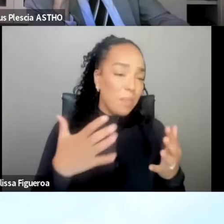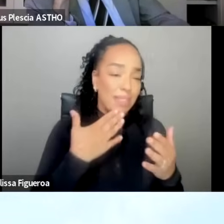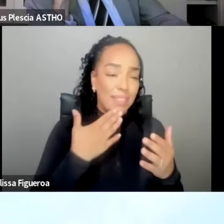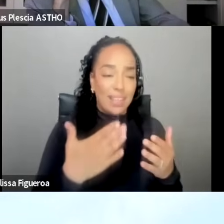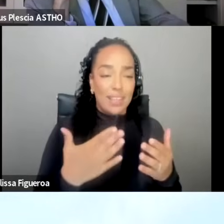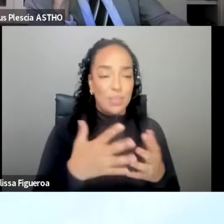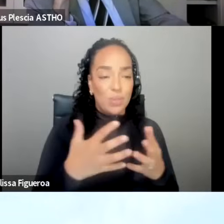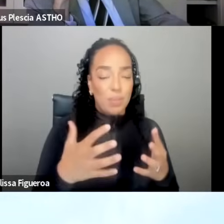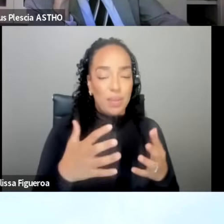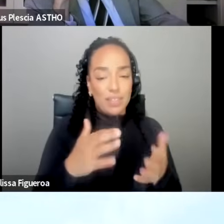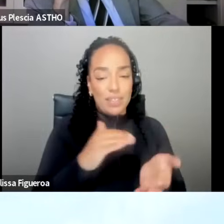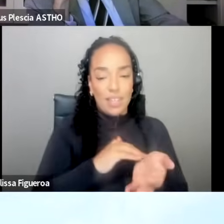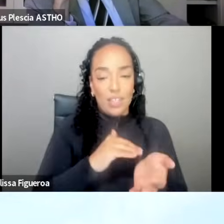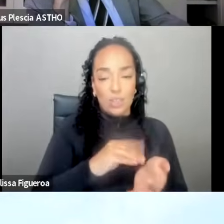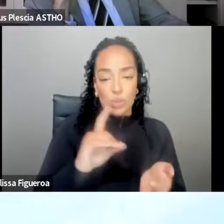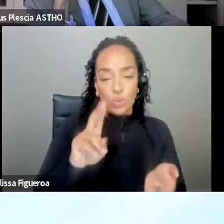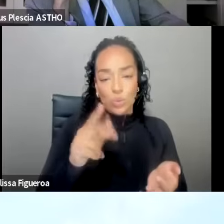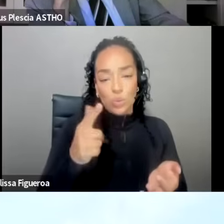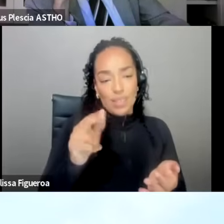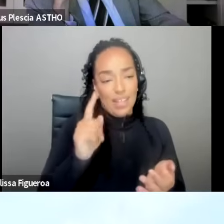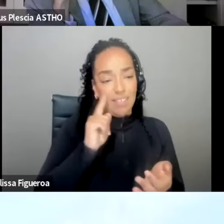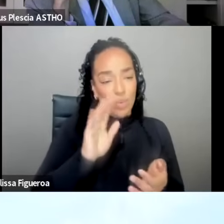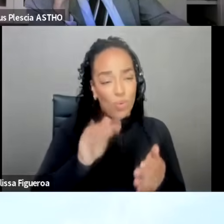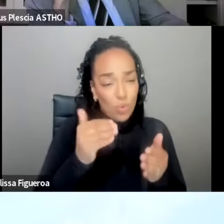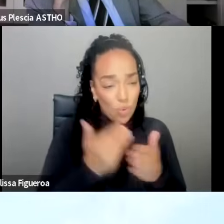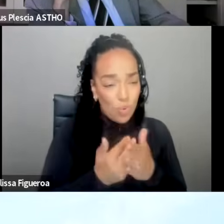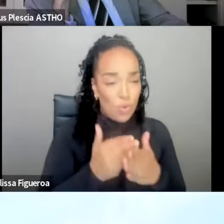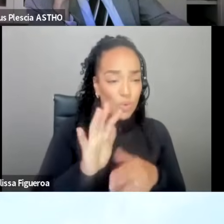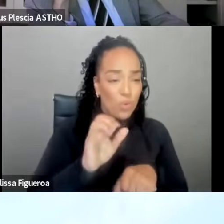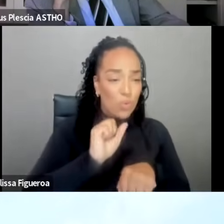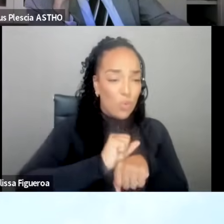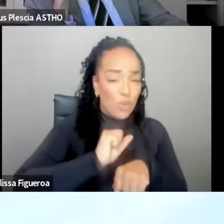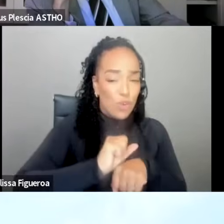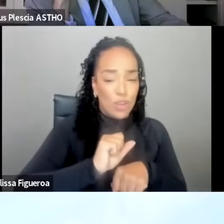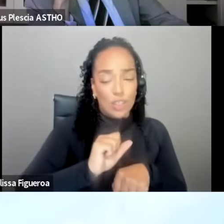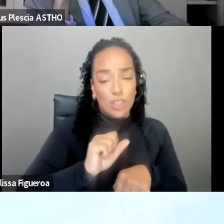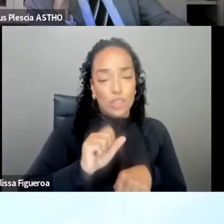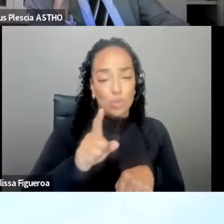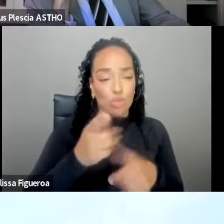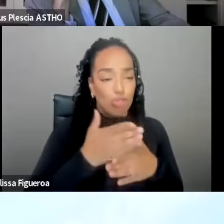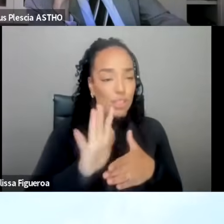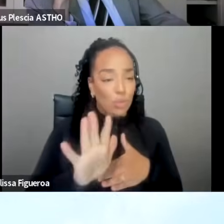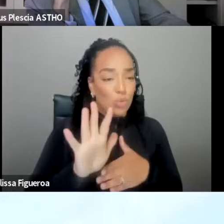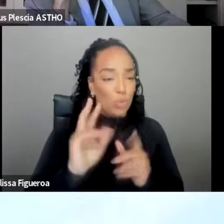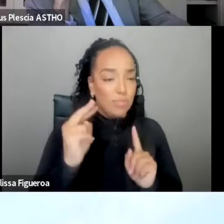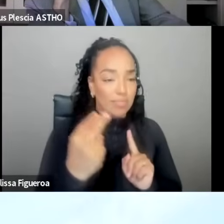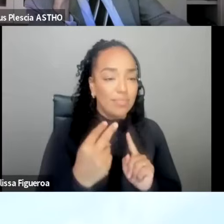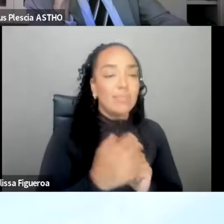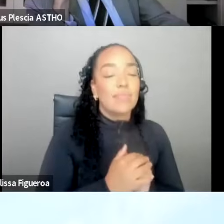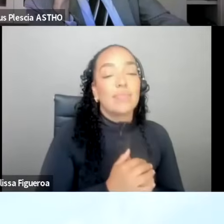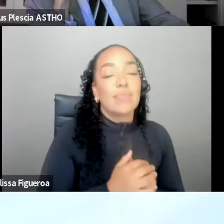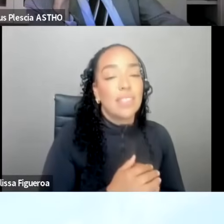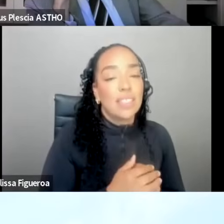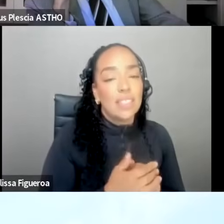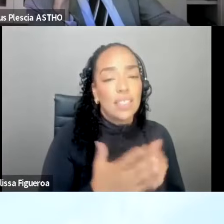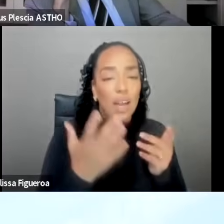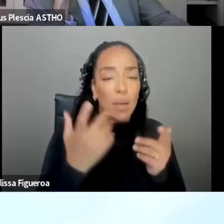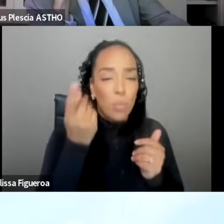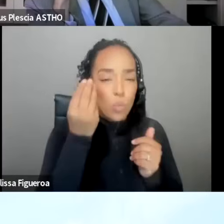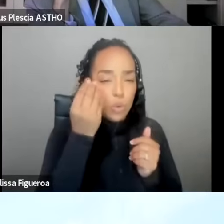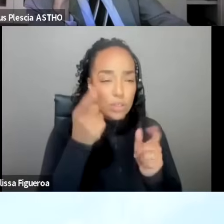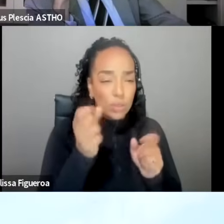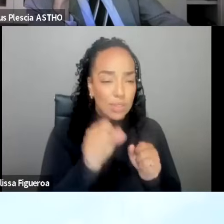Dr. Dugan, for all your work on this and for sharing your insights. I wonder if you can talk a little bit more